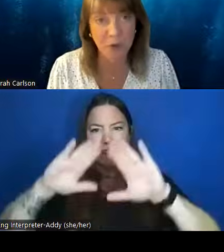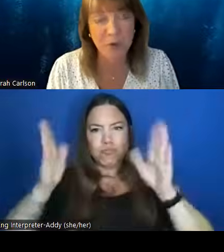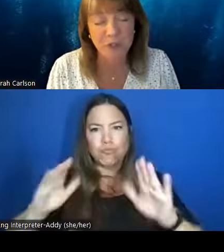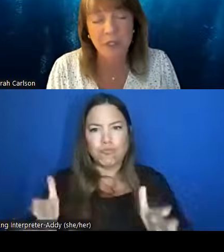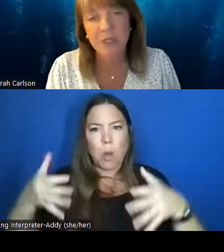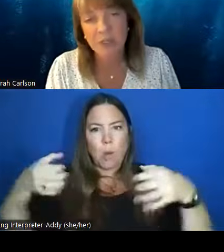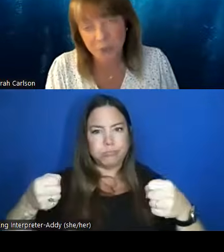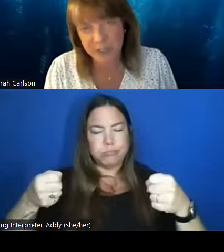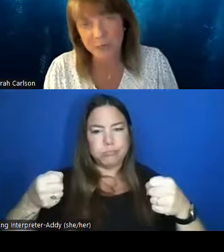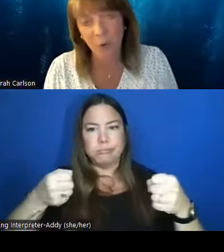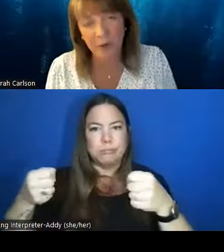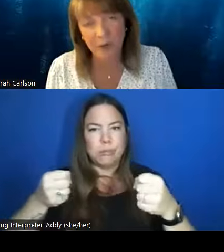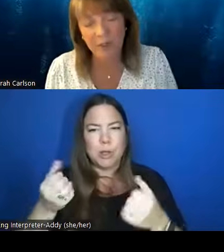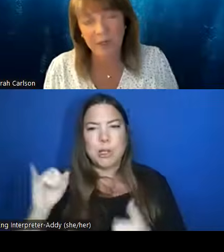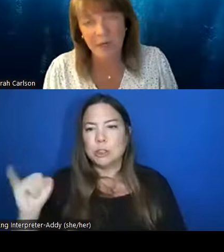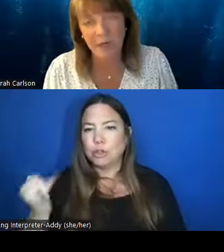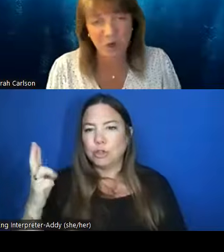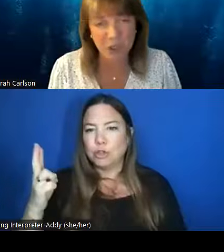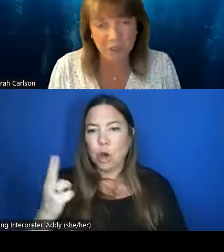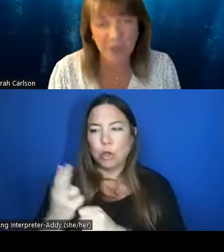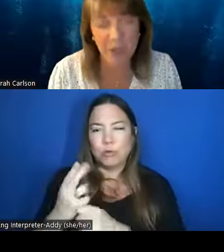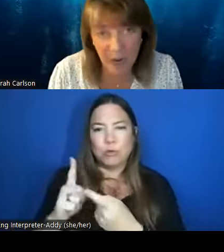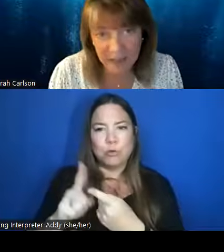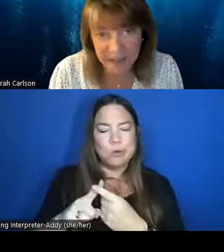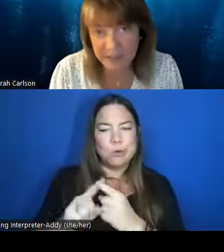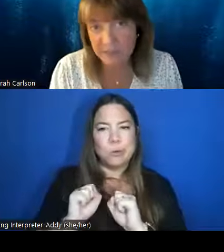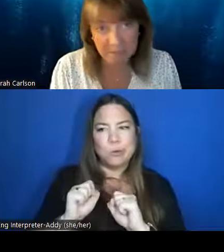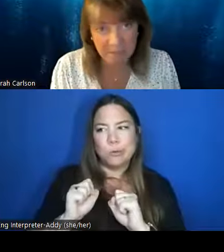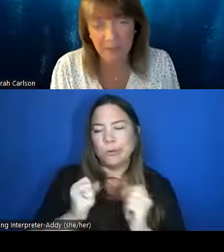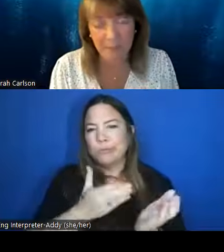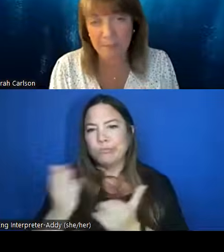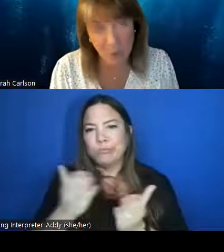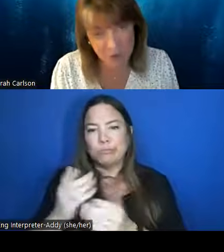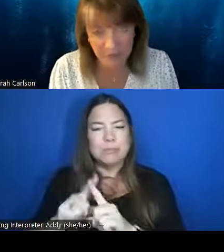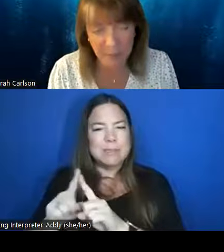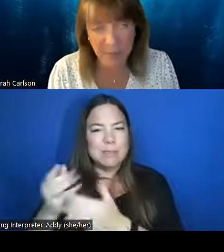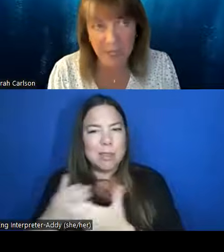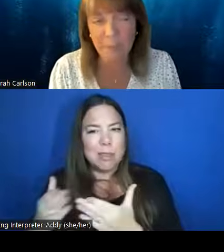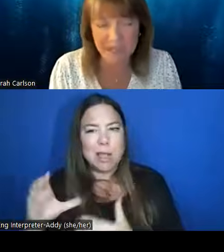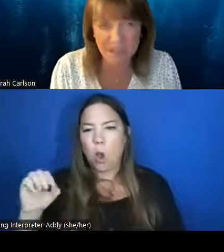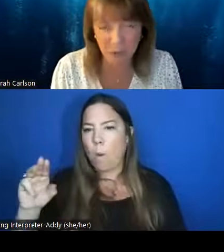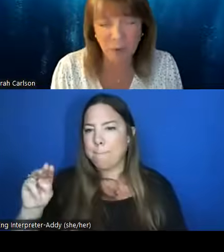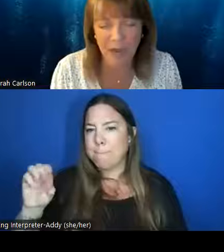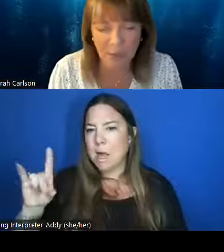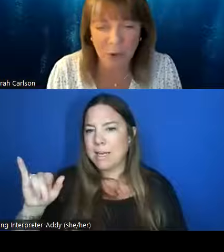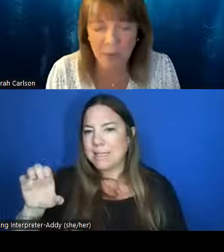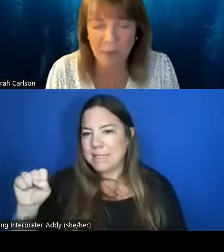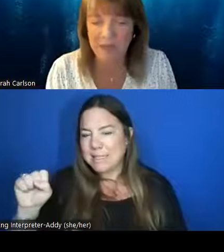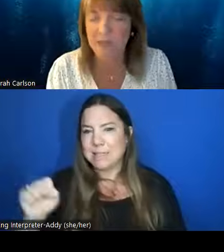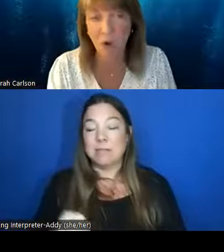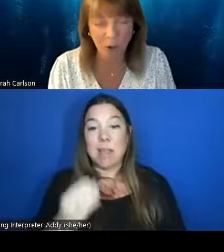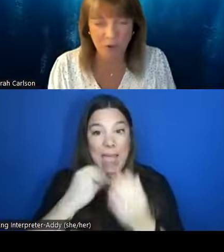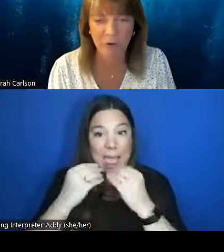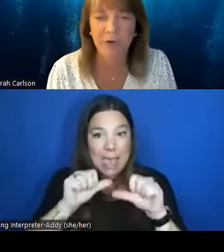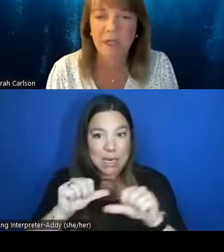were used to transport or ship commodities, most of them comestible or edible